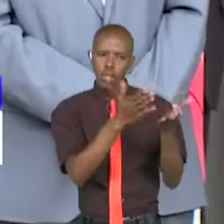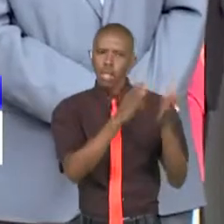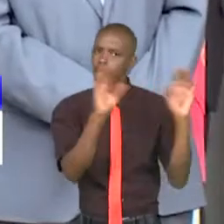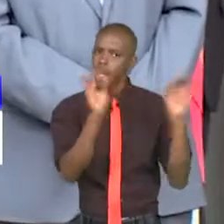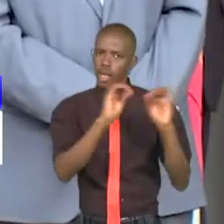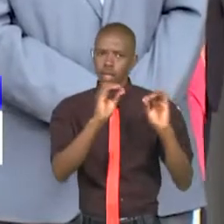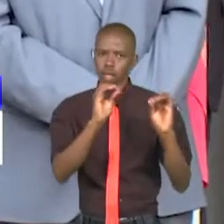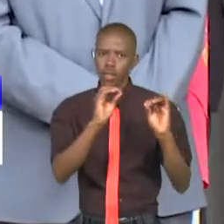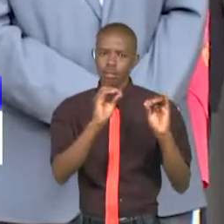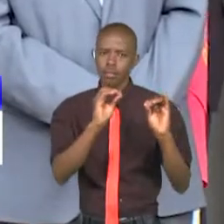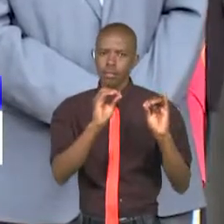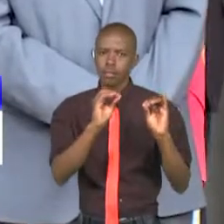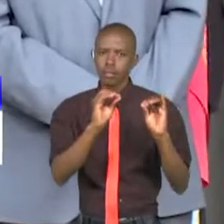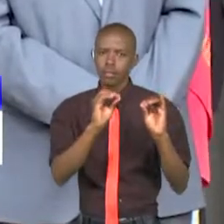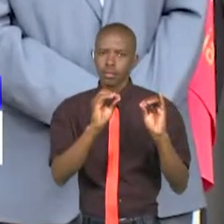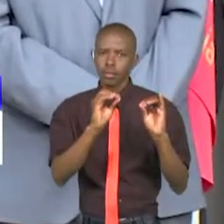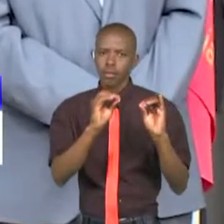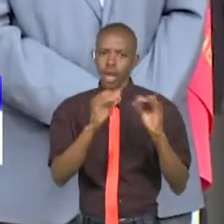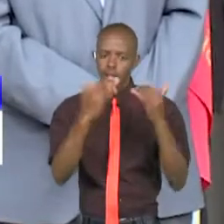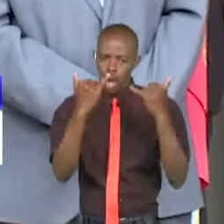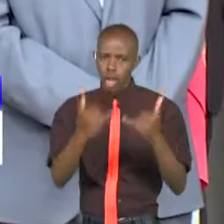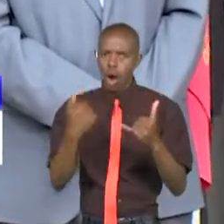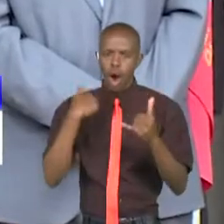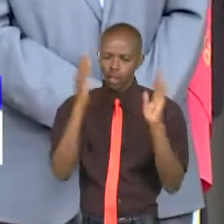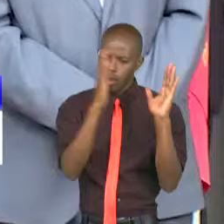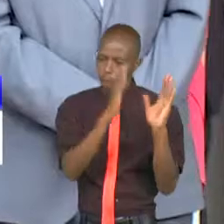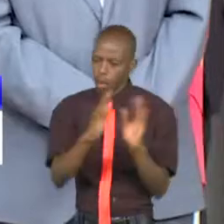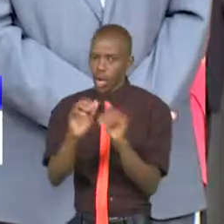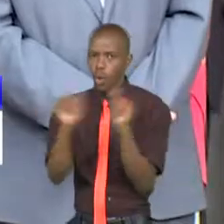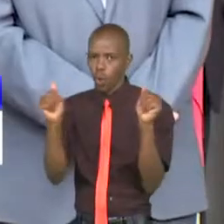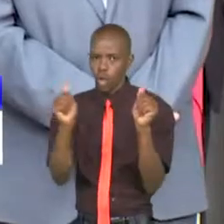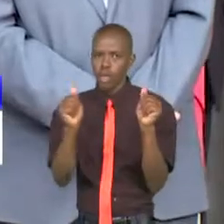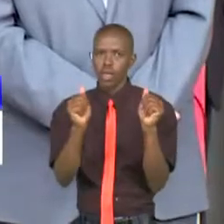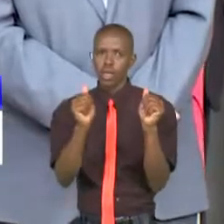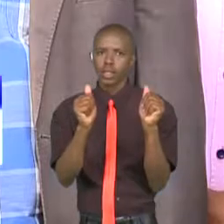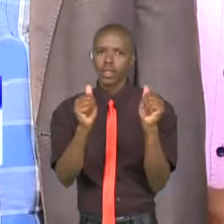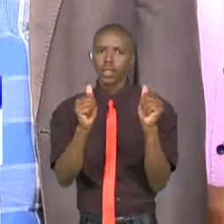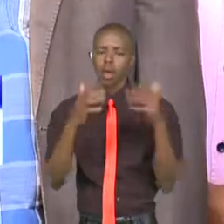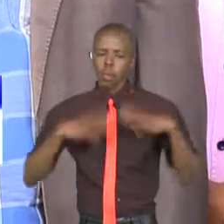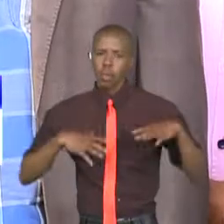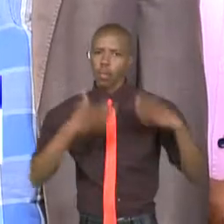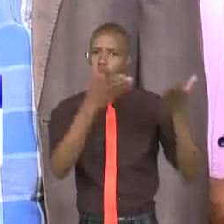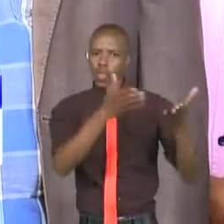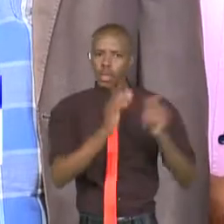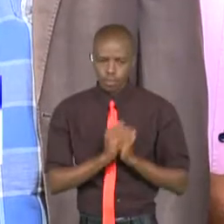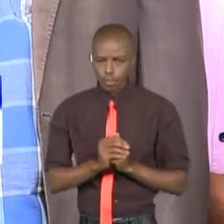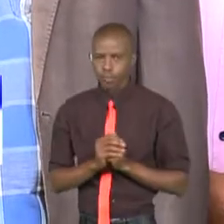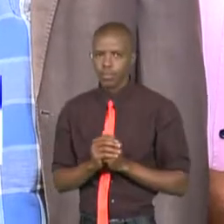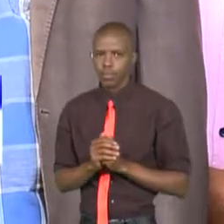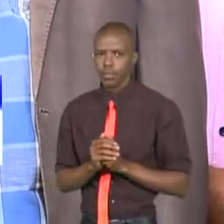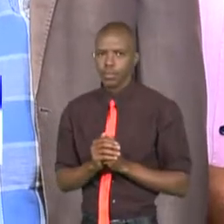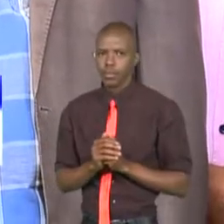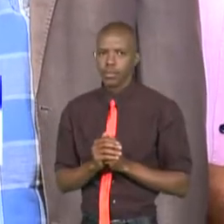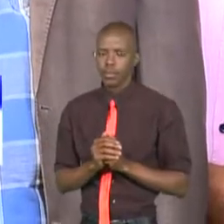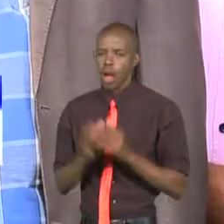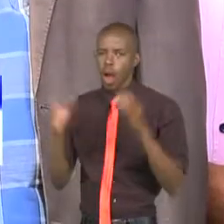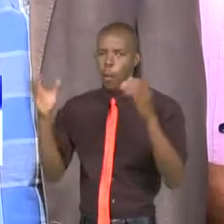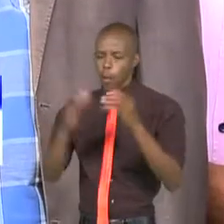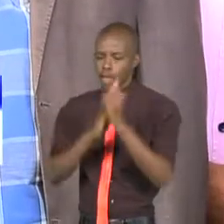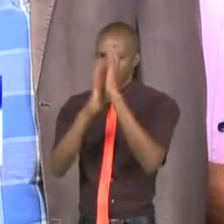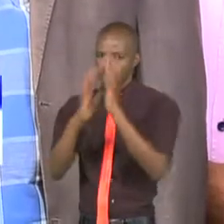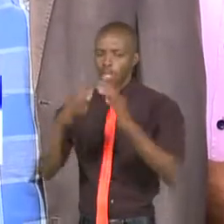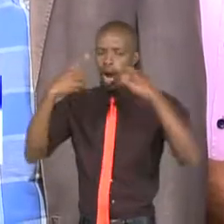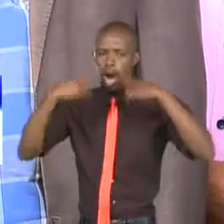Msambweni. Sasa tutajipanga tu na yule mwenye wale watakuwa huko. Deputy party leader, as a self-declared